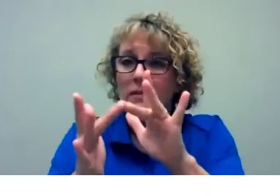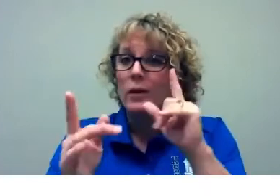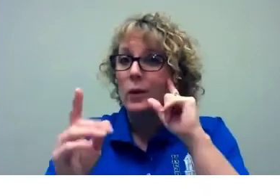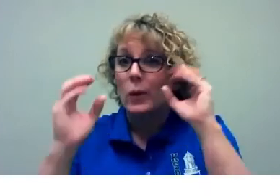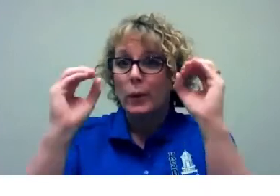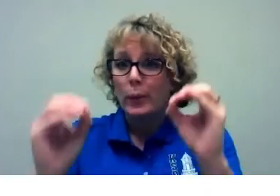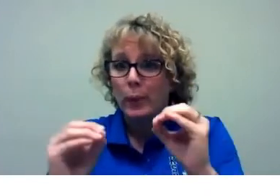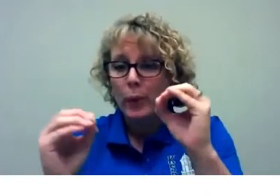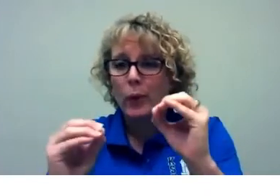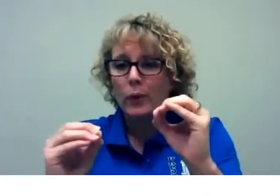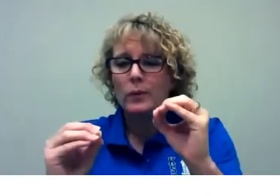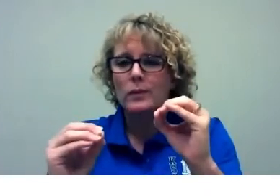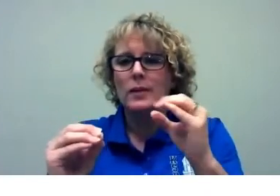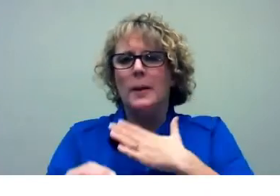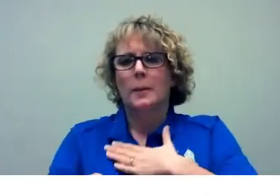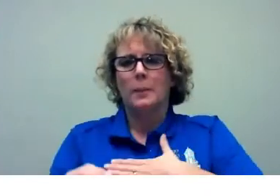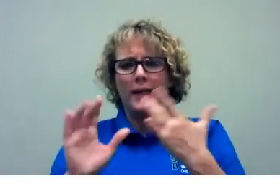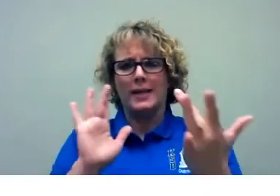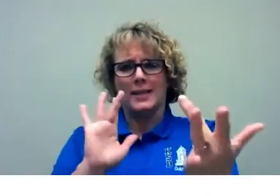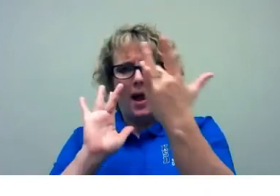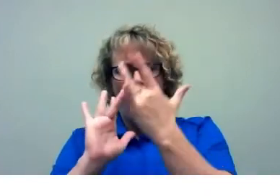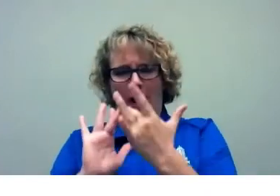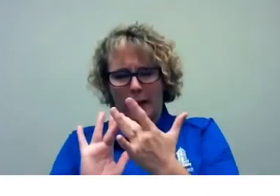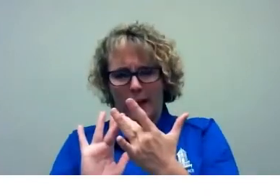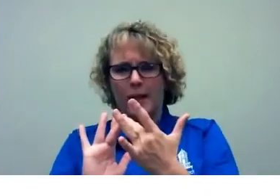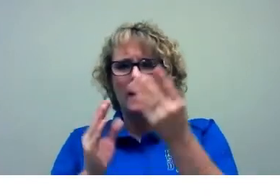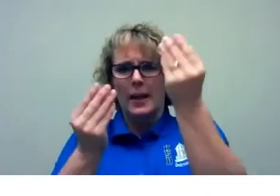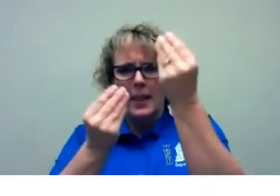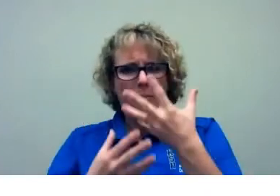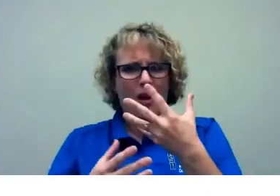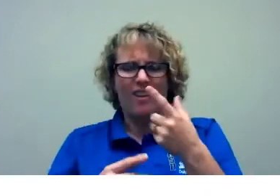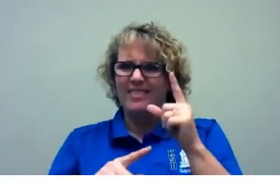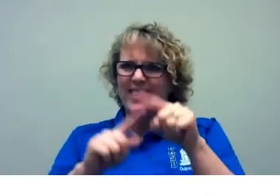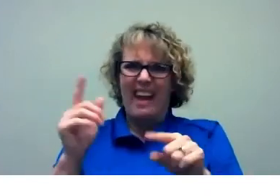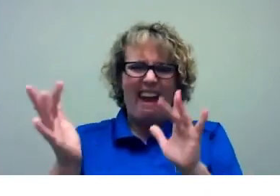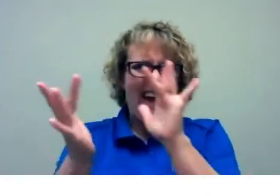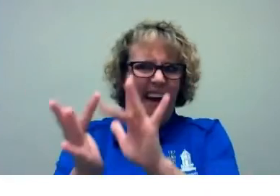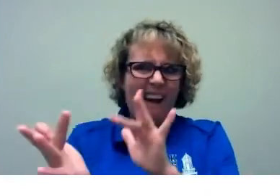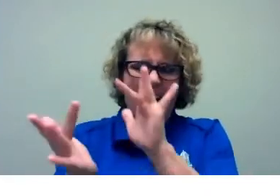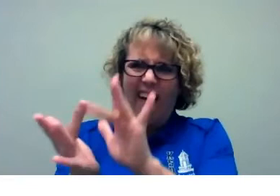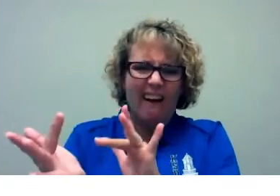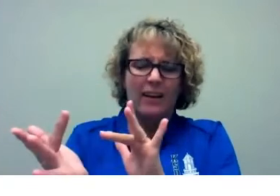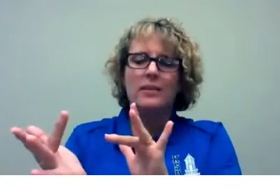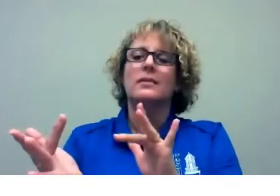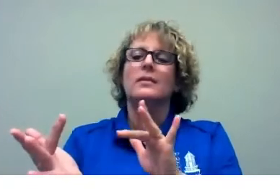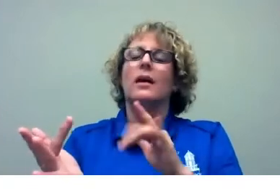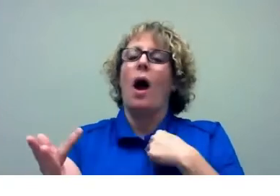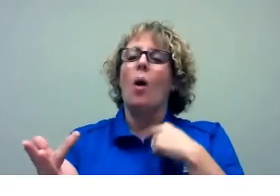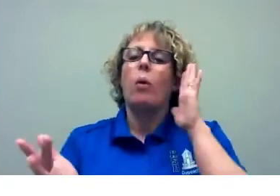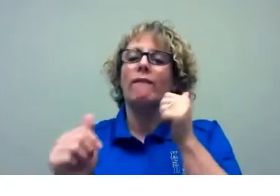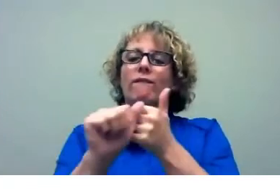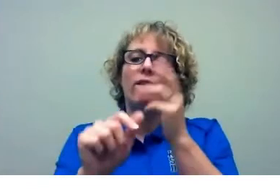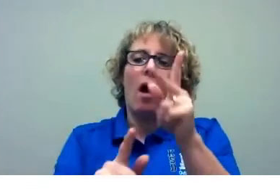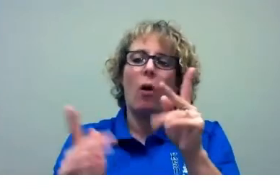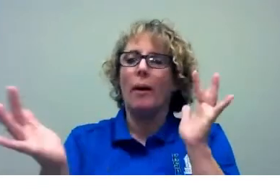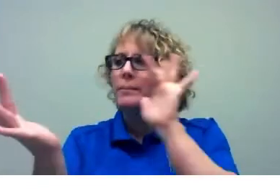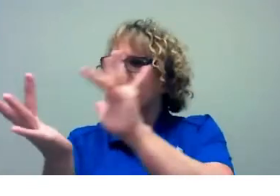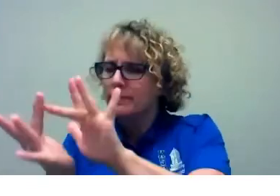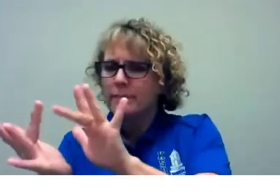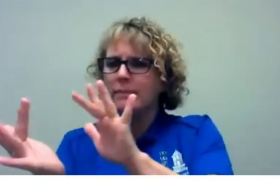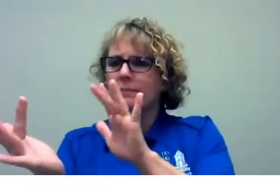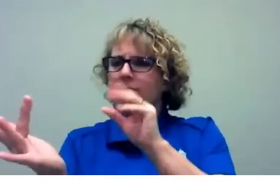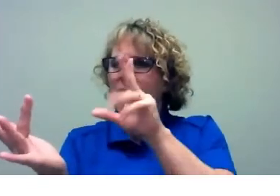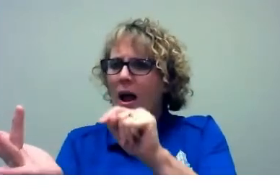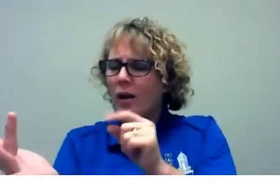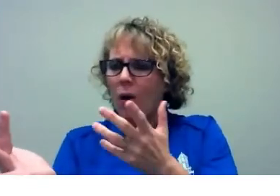try maybe a different time of day or a different means of contacting them. And if you still don't hear anything, you know, contact me and let me know that